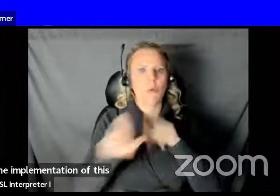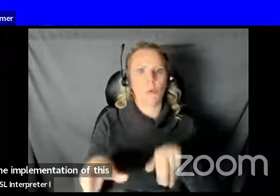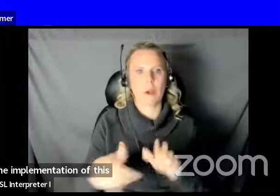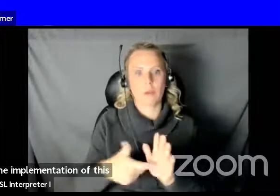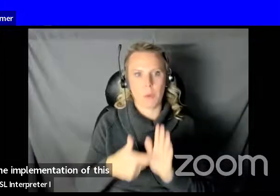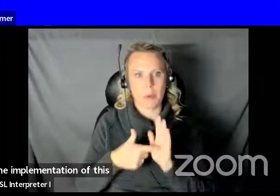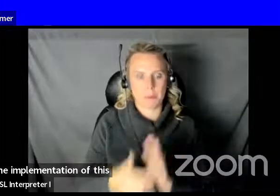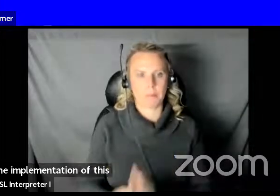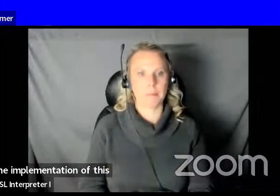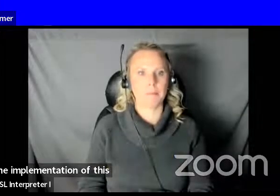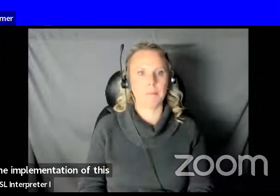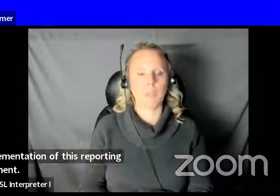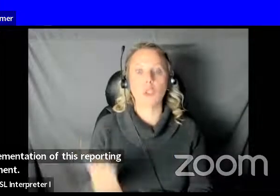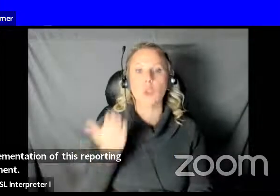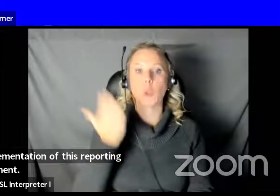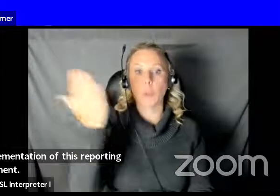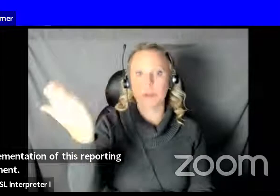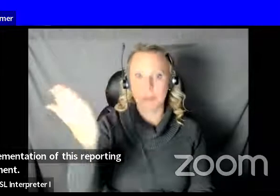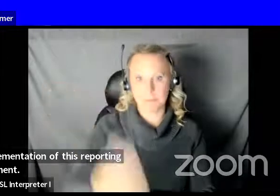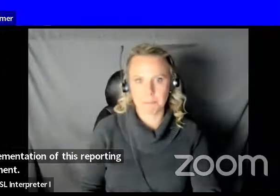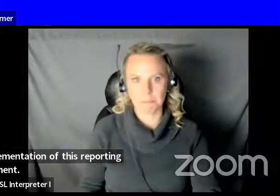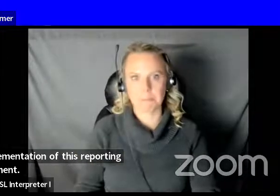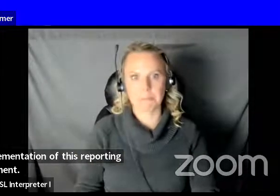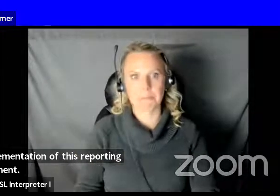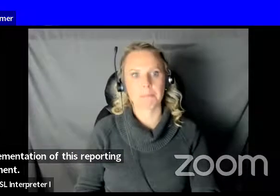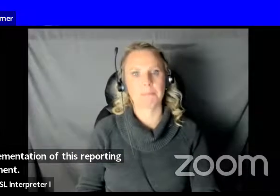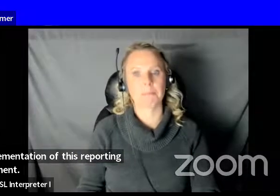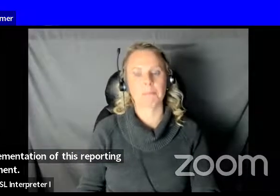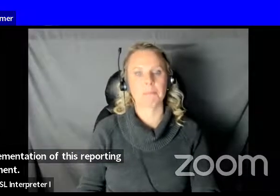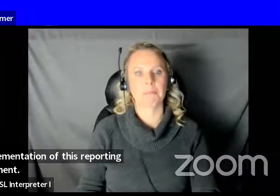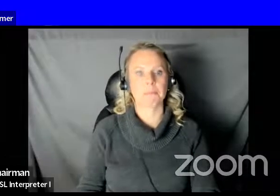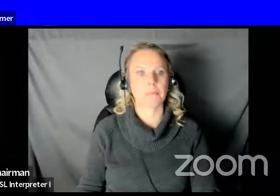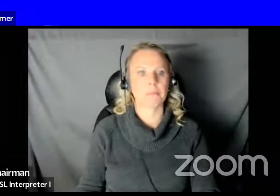requirement. So move, Chairman.